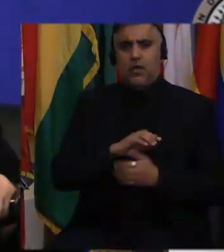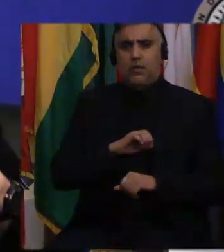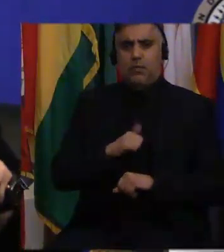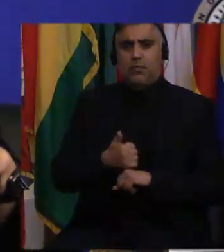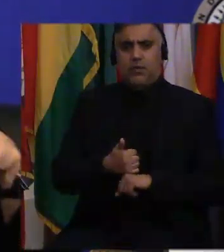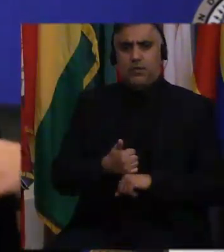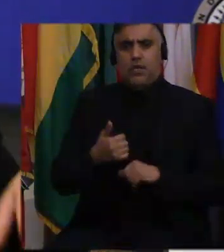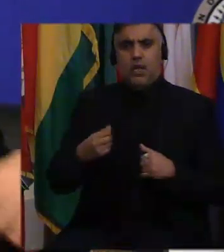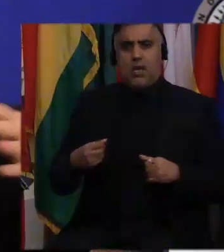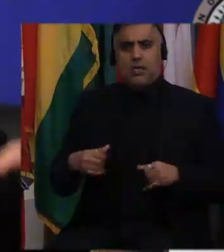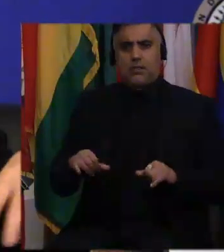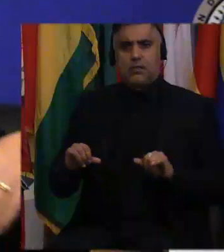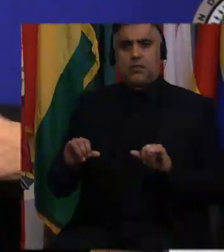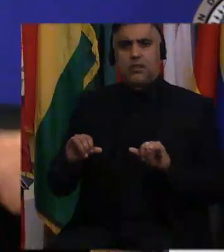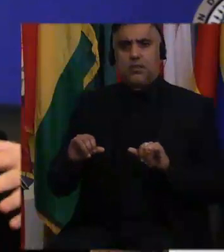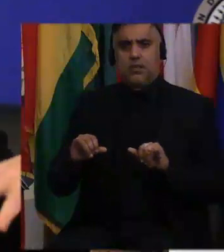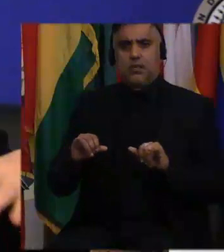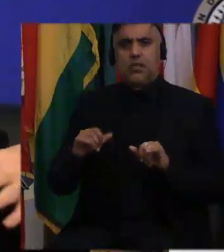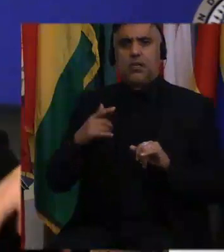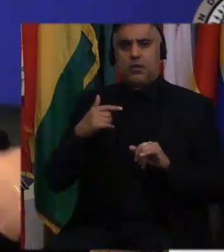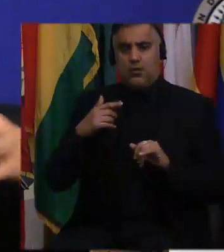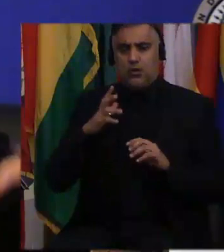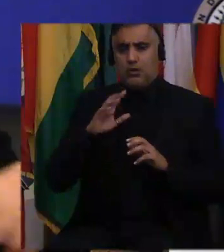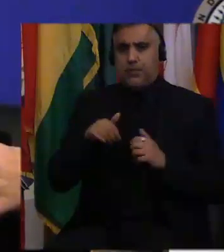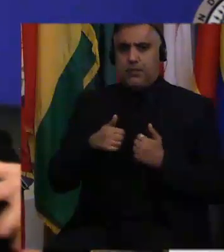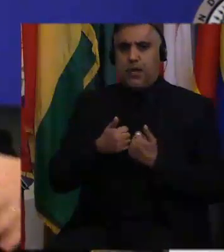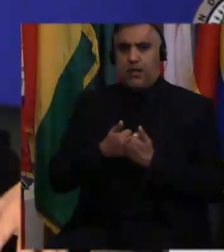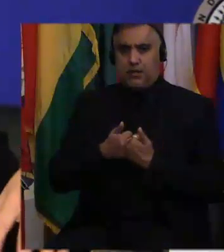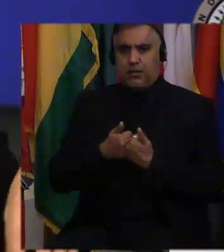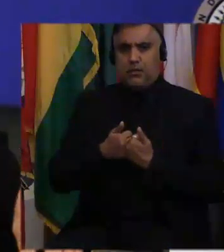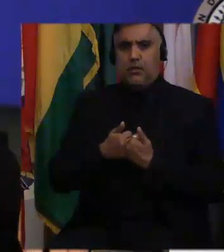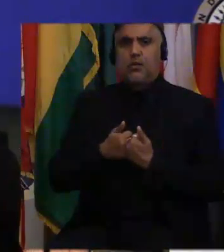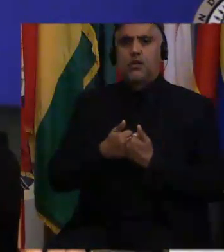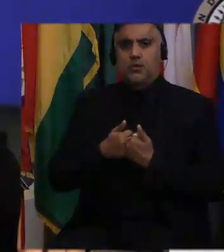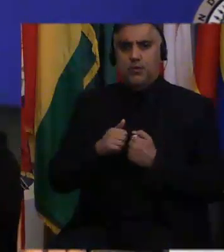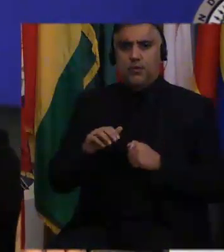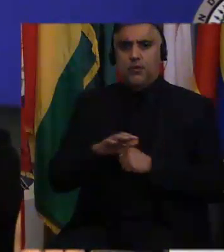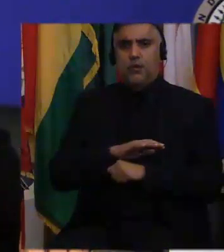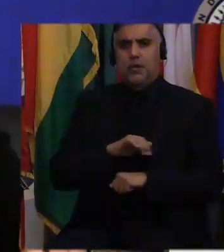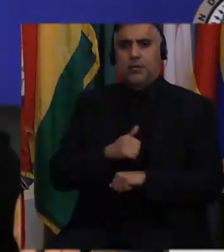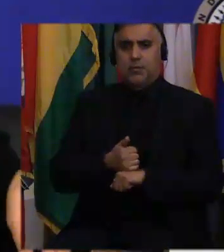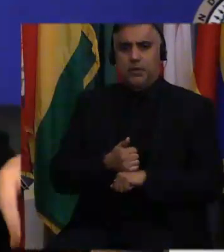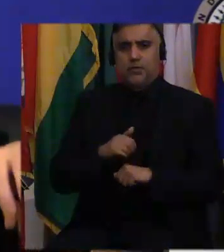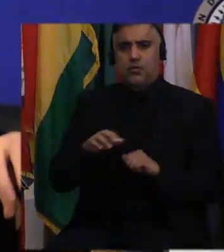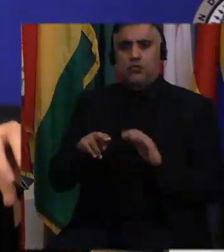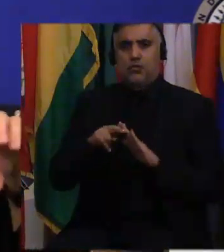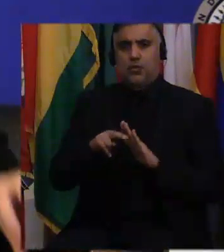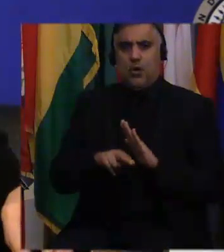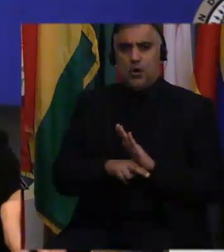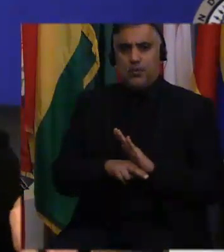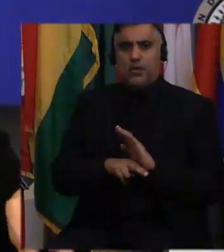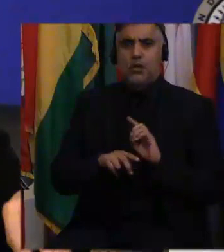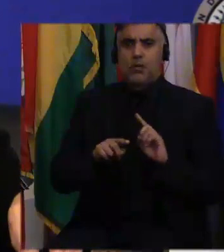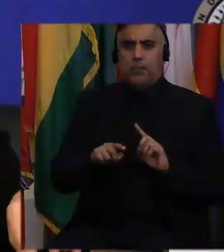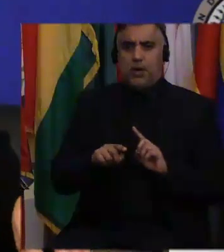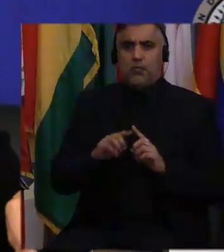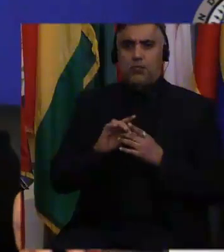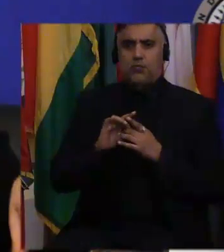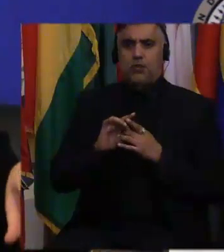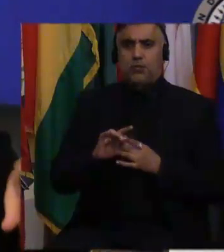implementation is still going to be challenged to fully implement all those norms. But with respect